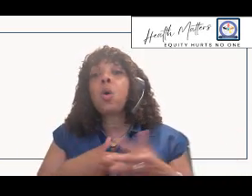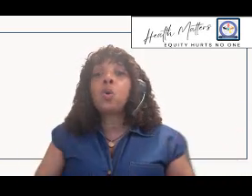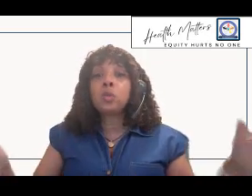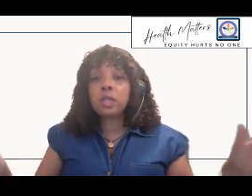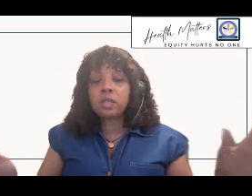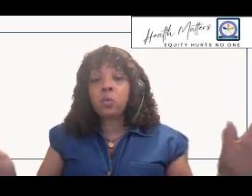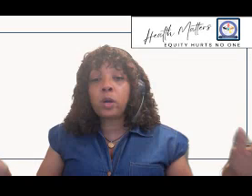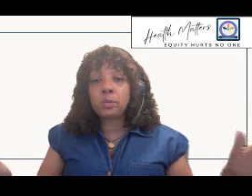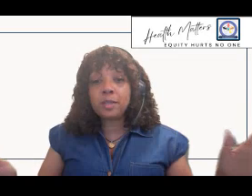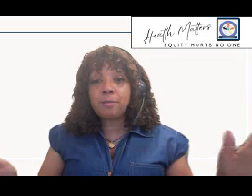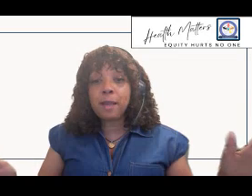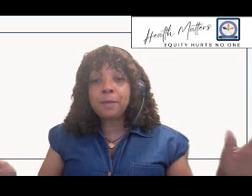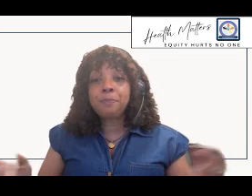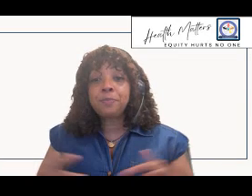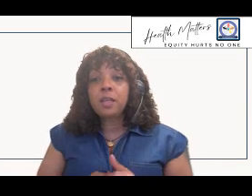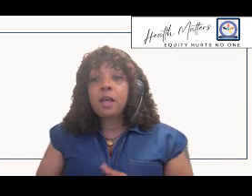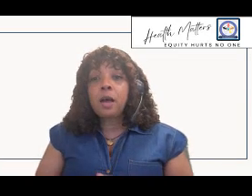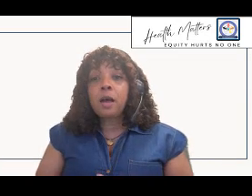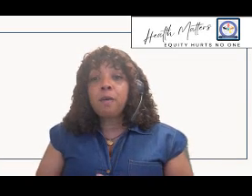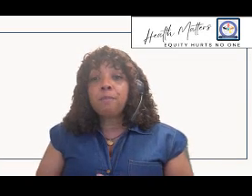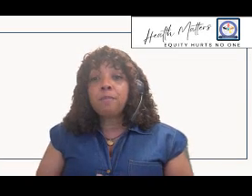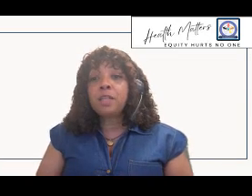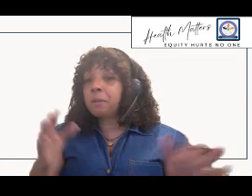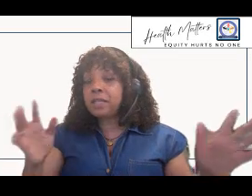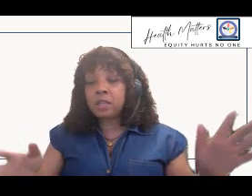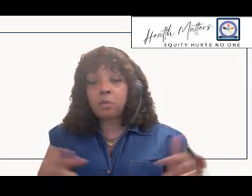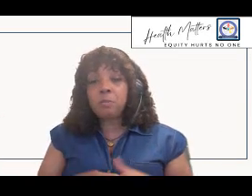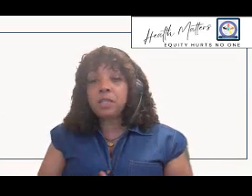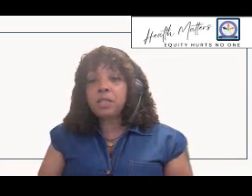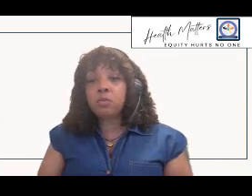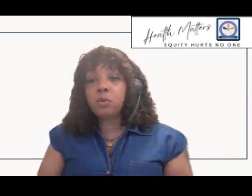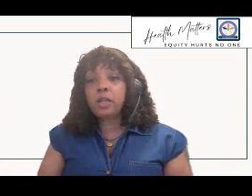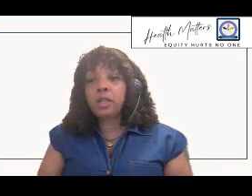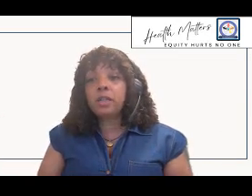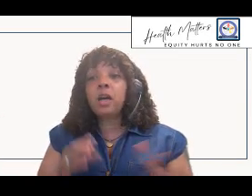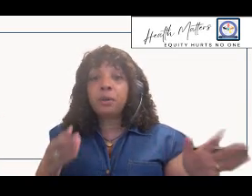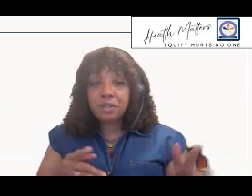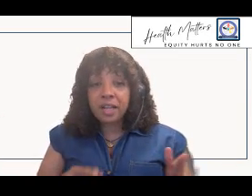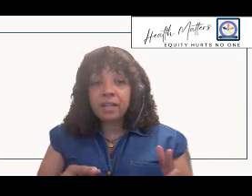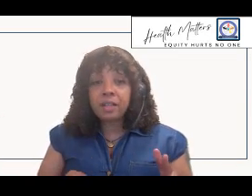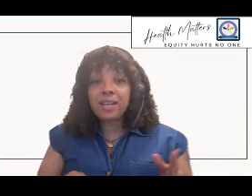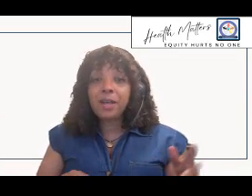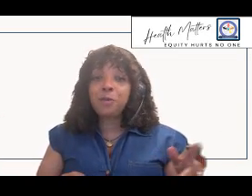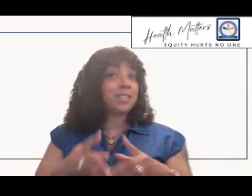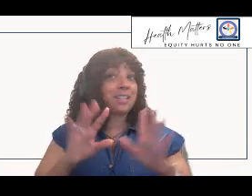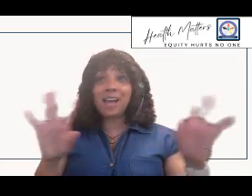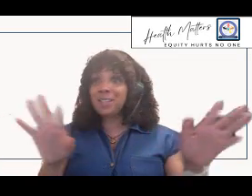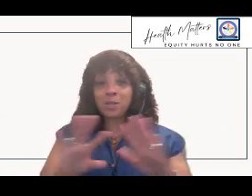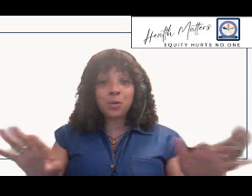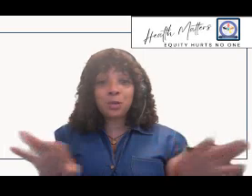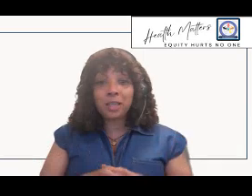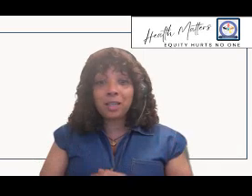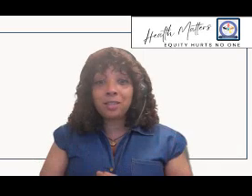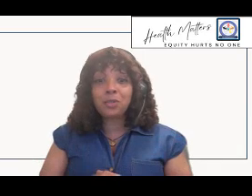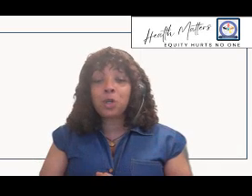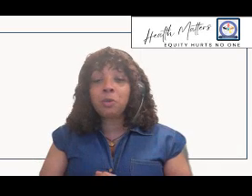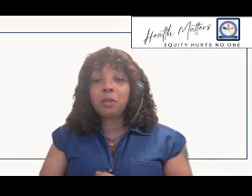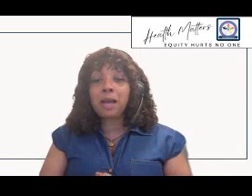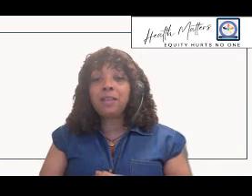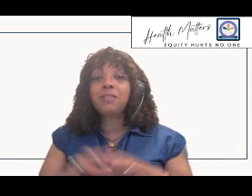community's wholeness and wellness, right? Its basic premise is rooted in the understanding that health is not